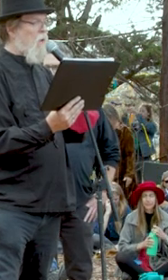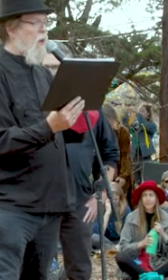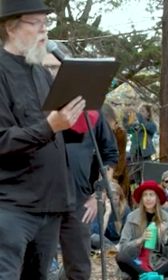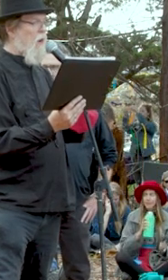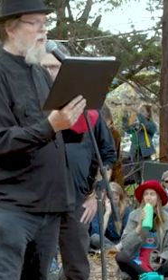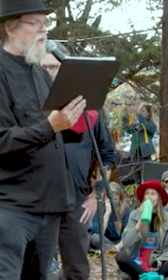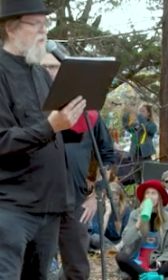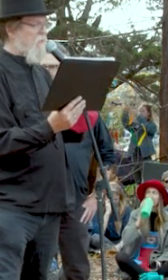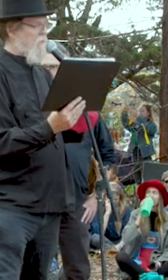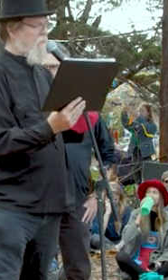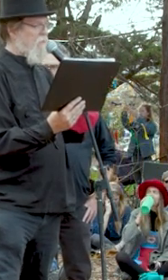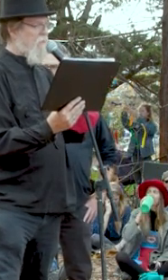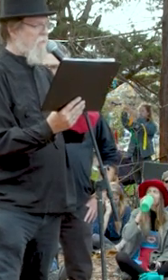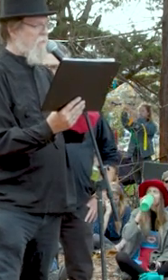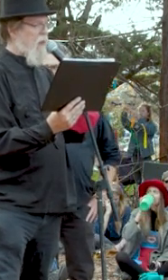Otto Greiner.